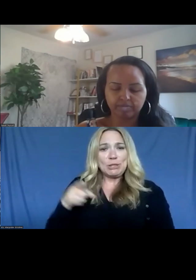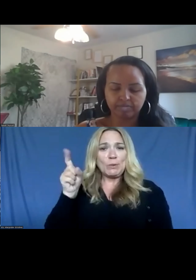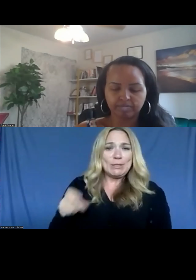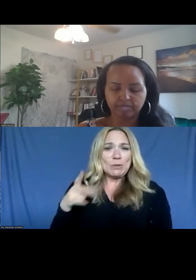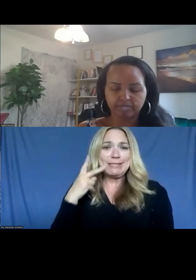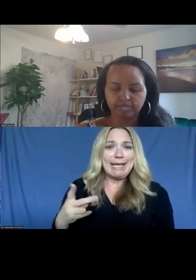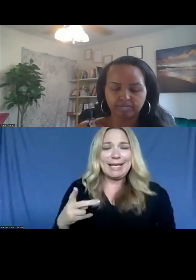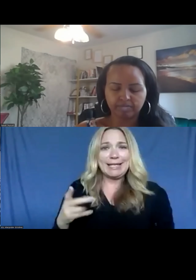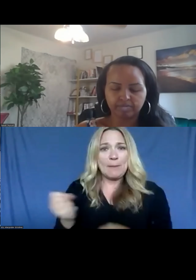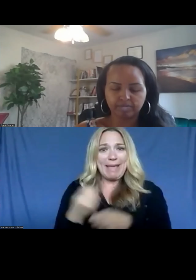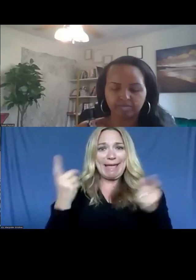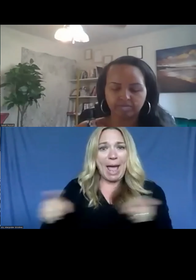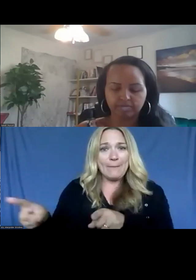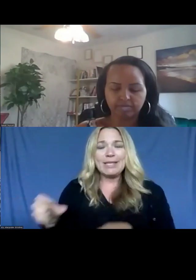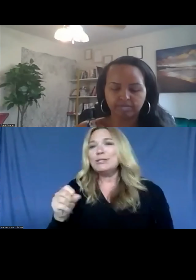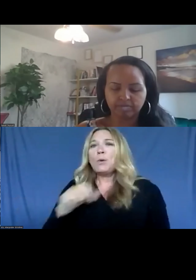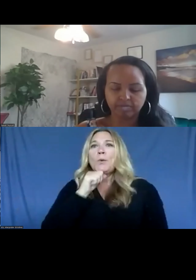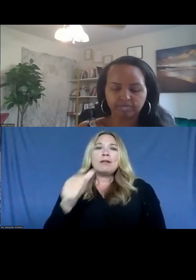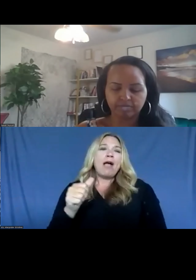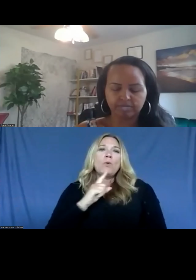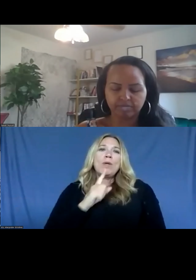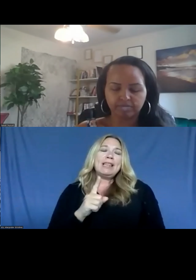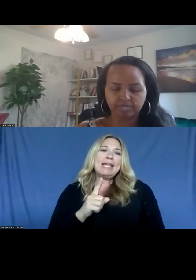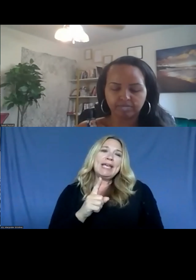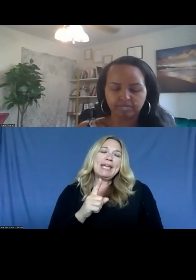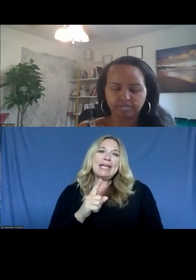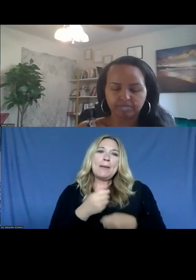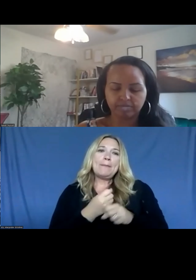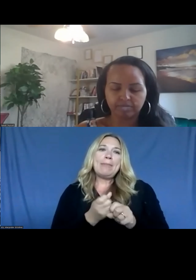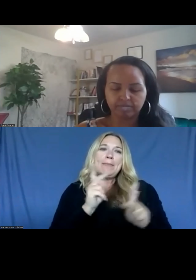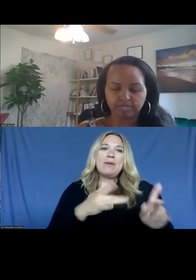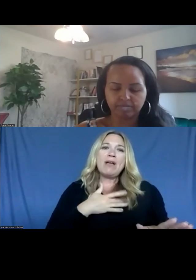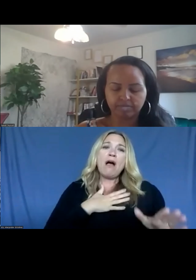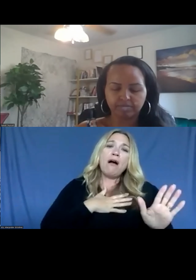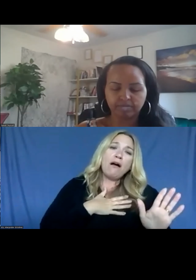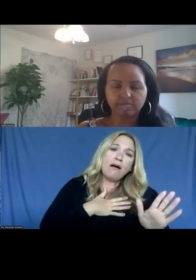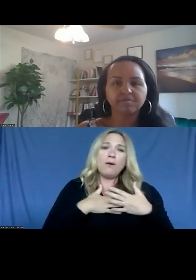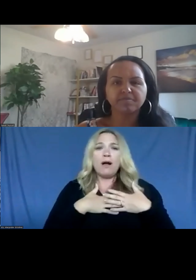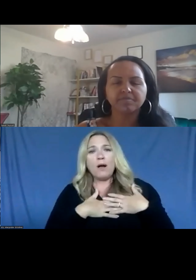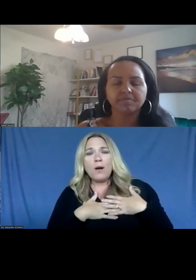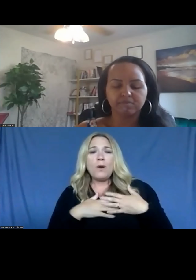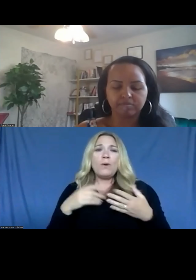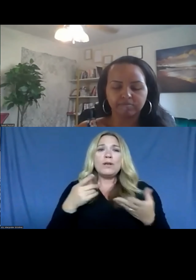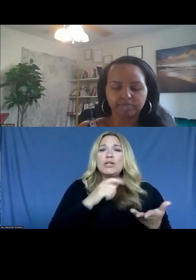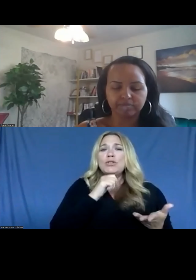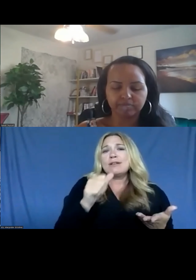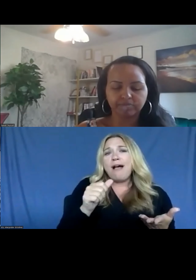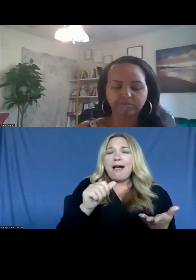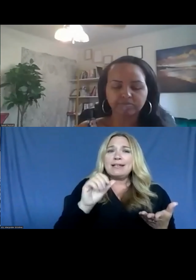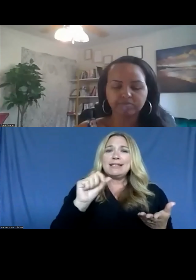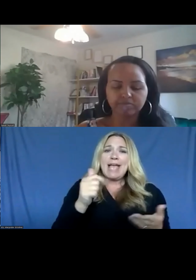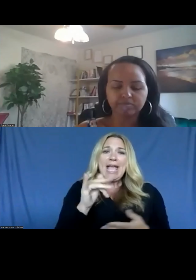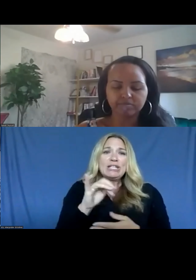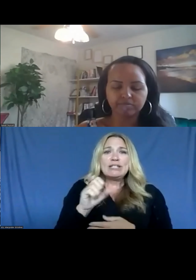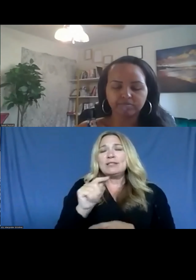not tugging on people's heartstrings because they are ableist and ageist. So what's a different way we approach it? I'm thinking about all of